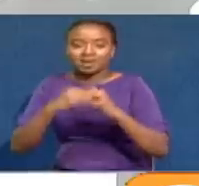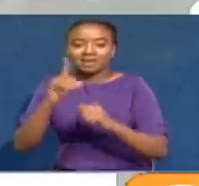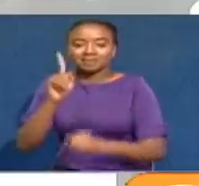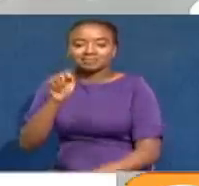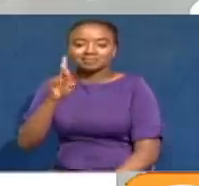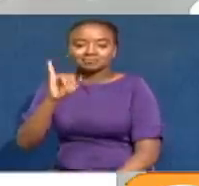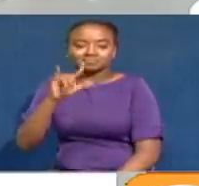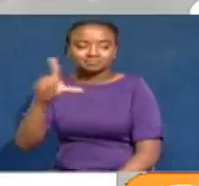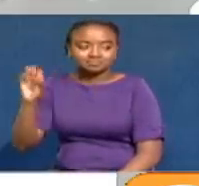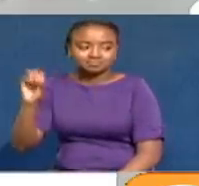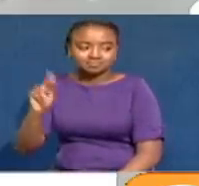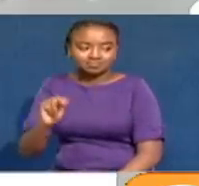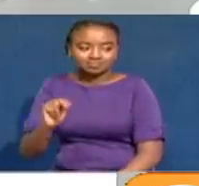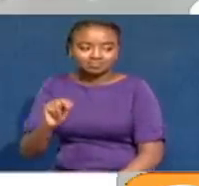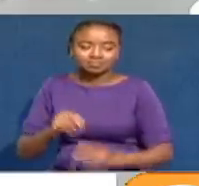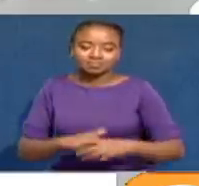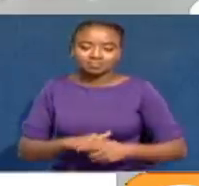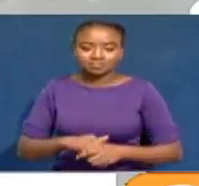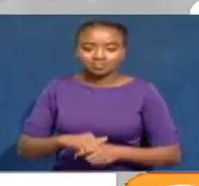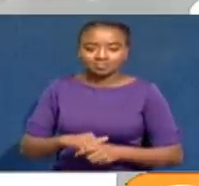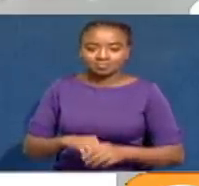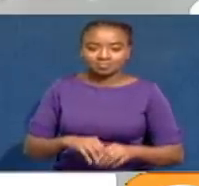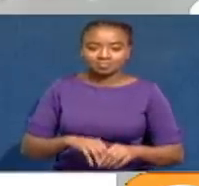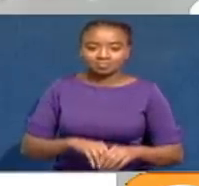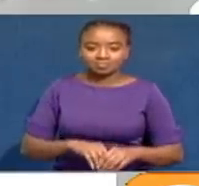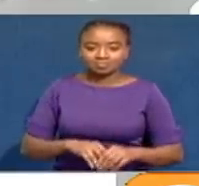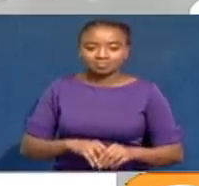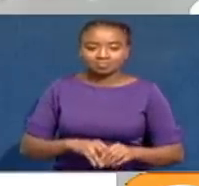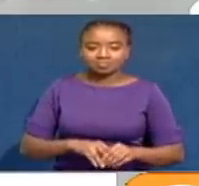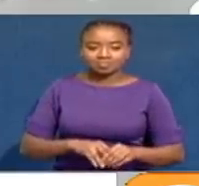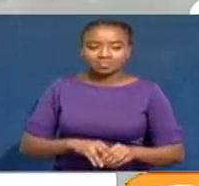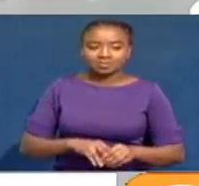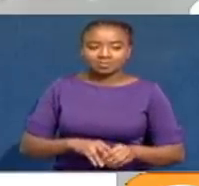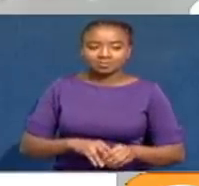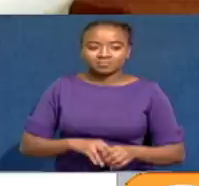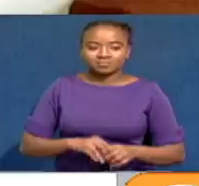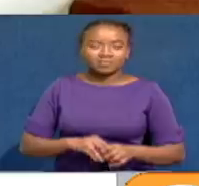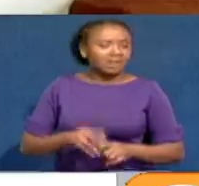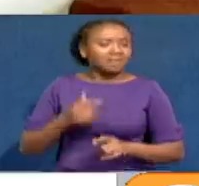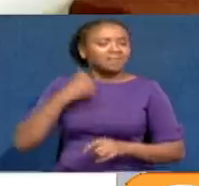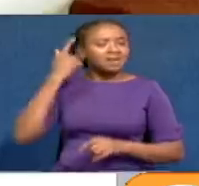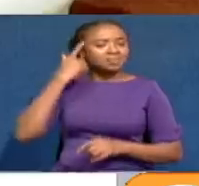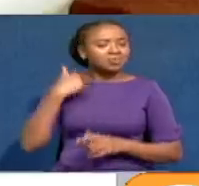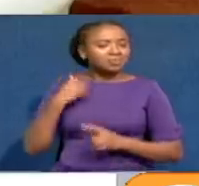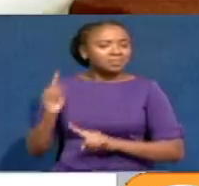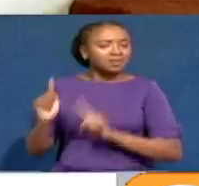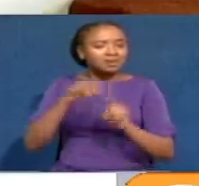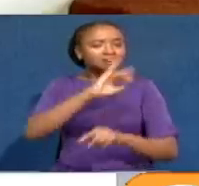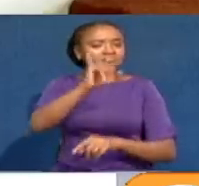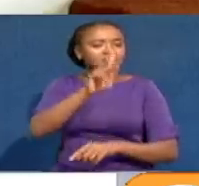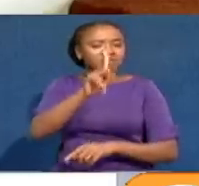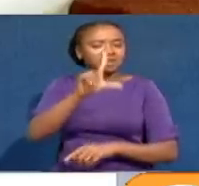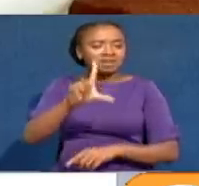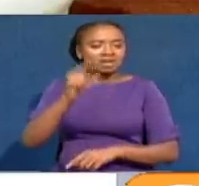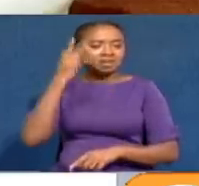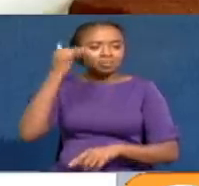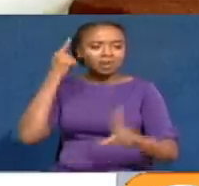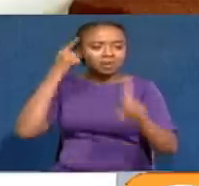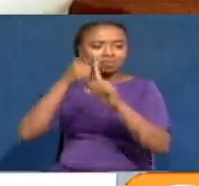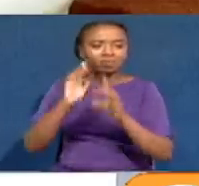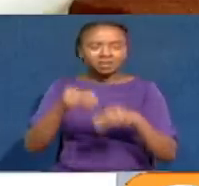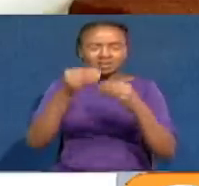here? Jeff, I thought one of the qualifications of being called to this kind of show is that you'll be able to give the Kenyan people facts. And especially